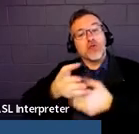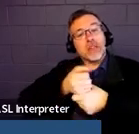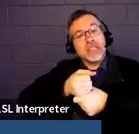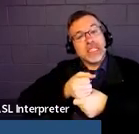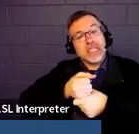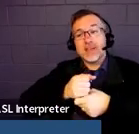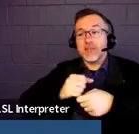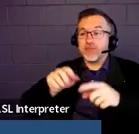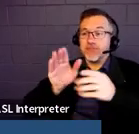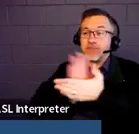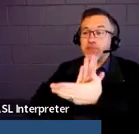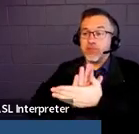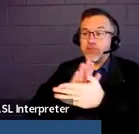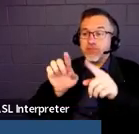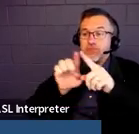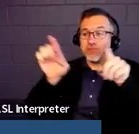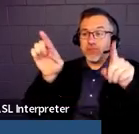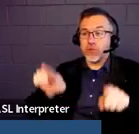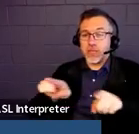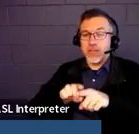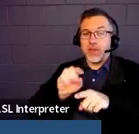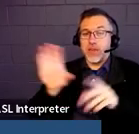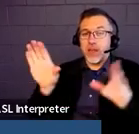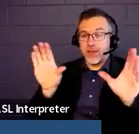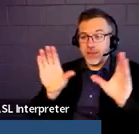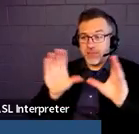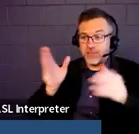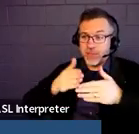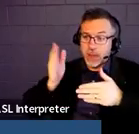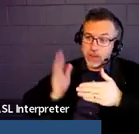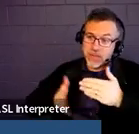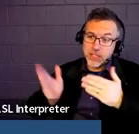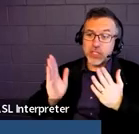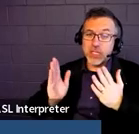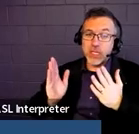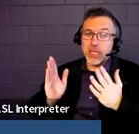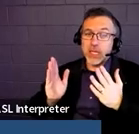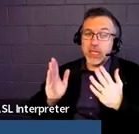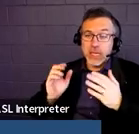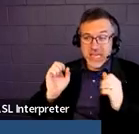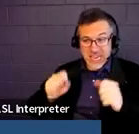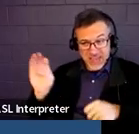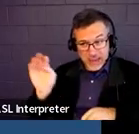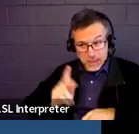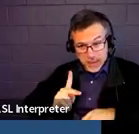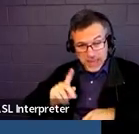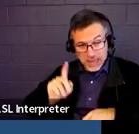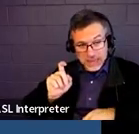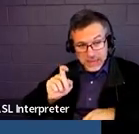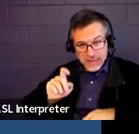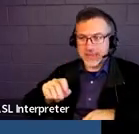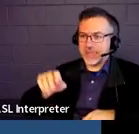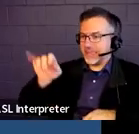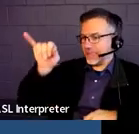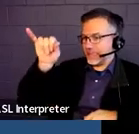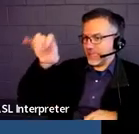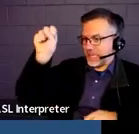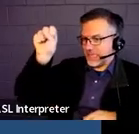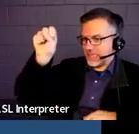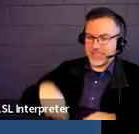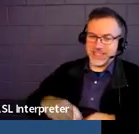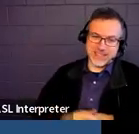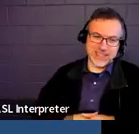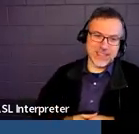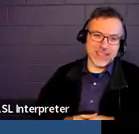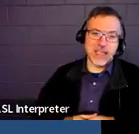back? And the answer overwhelmingly is yes. The